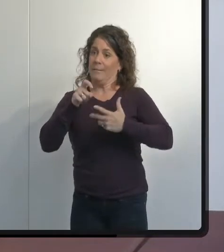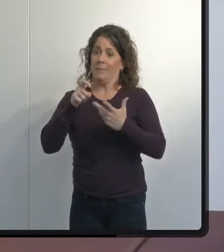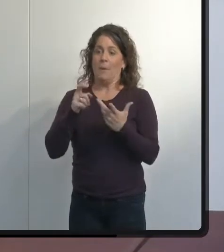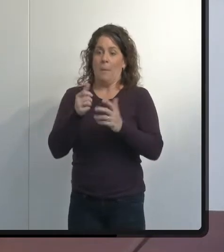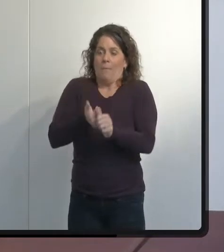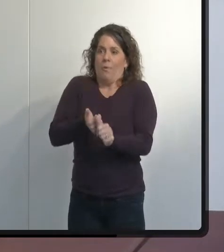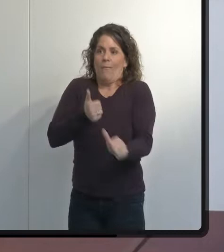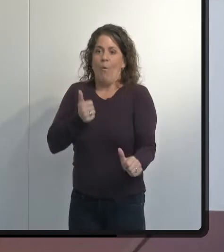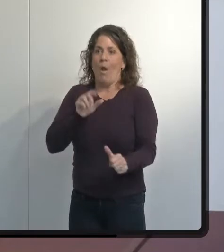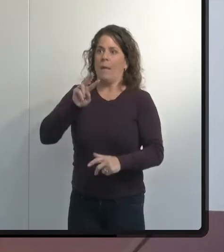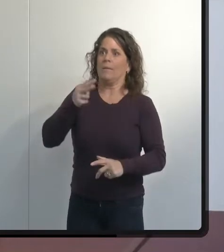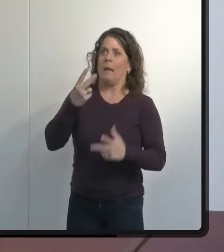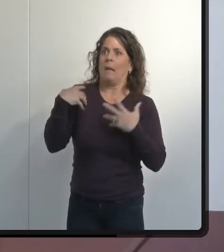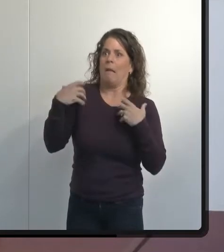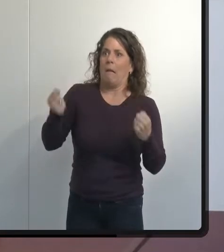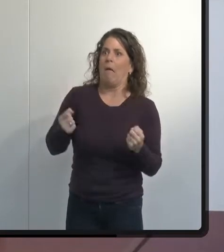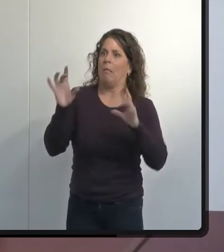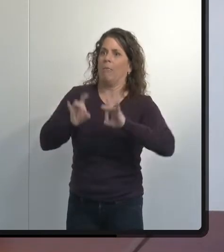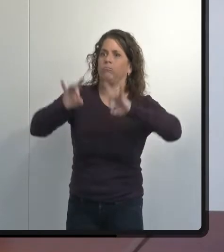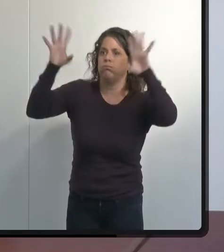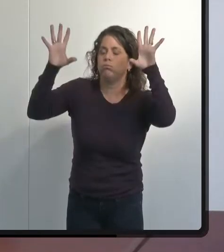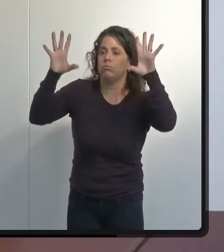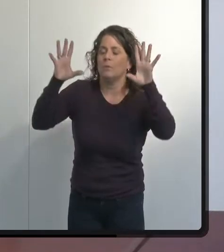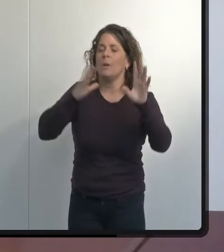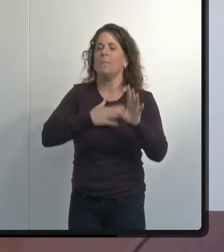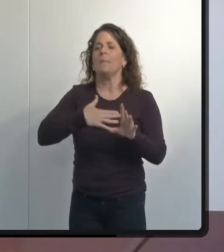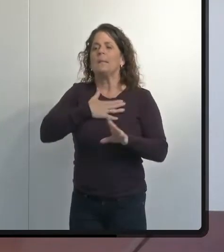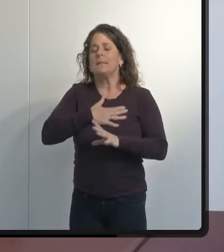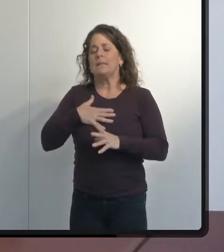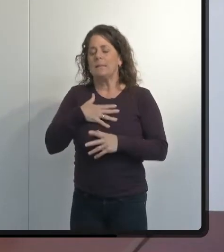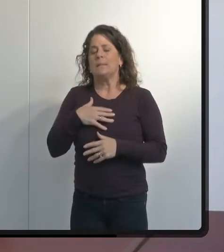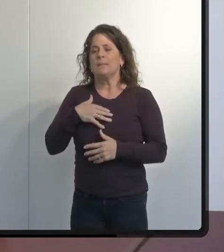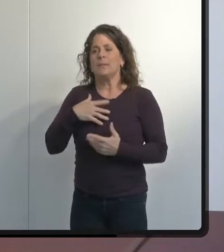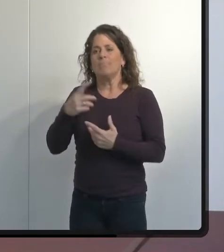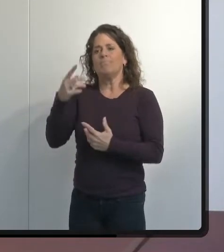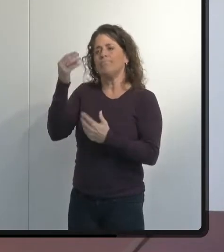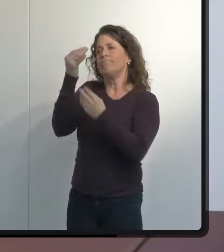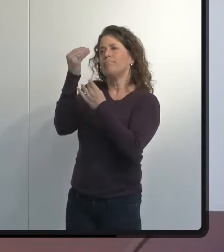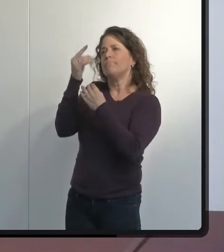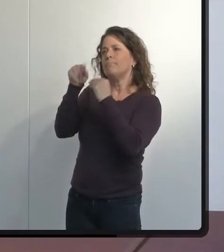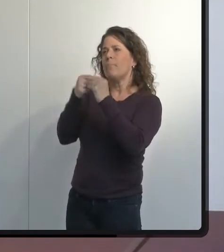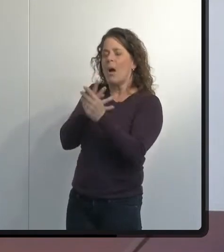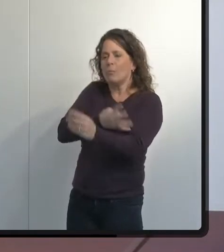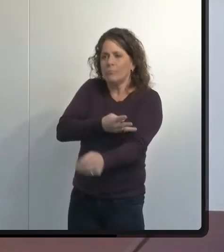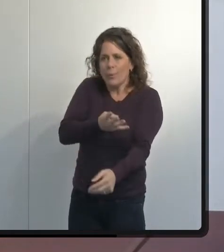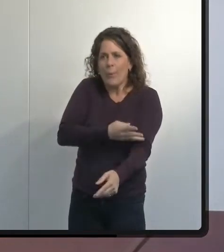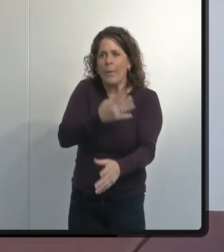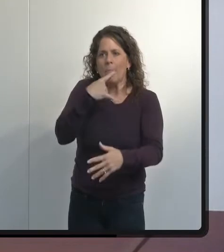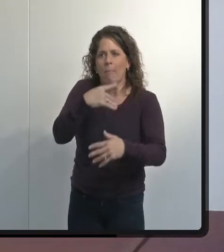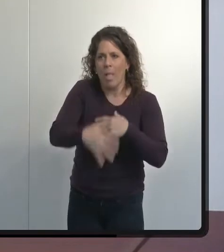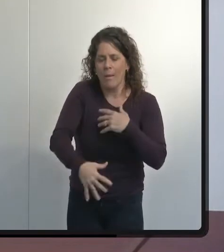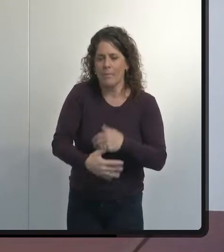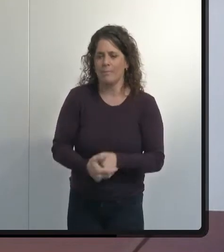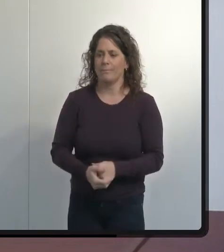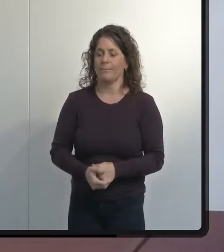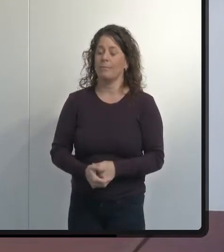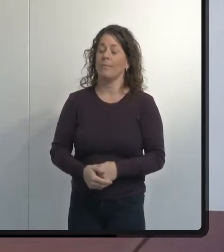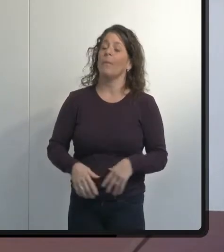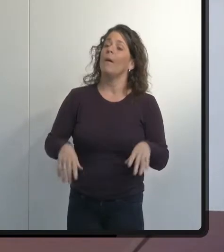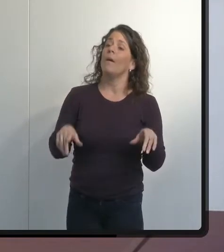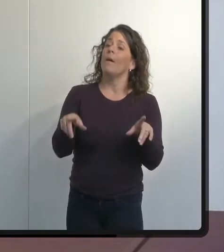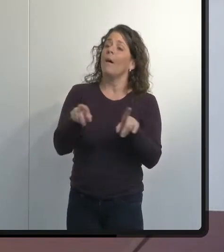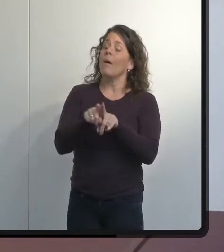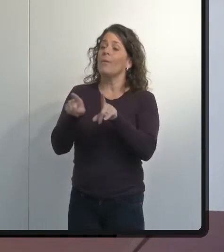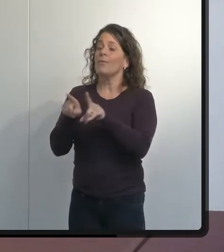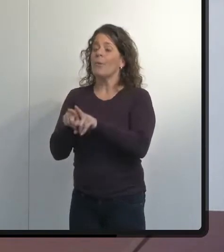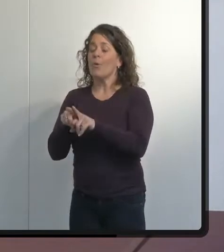crisis from developing, please consider donating blood. In response to COVID-19, the Red Cross has developed systems